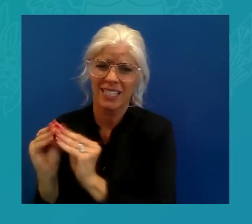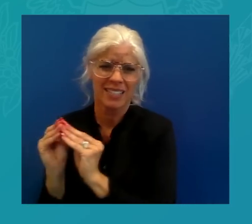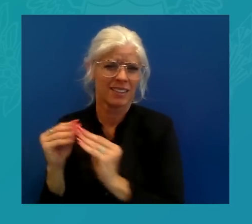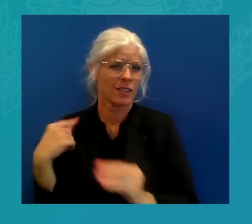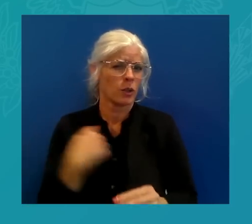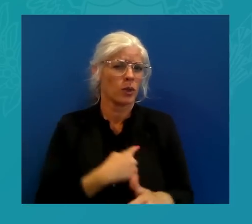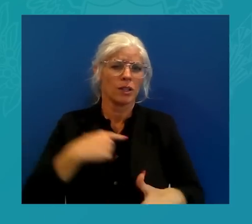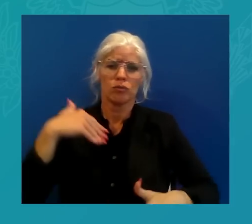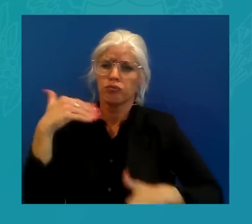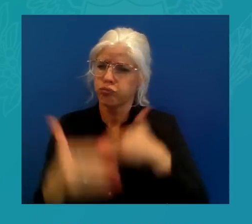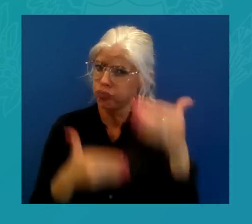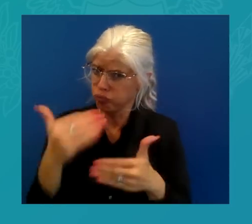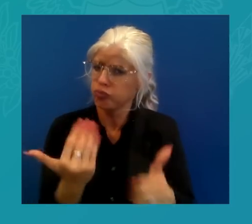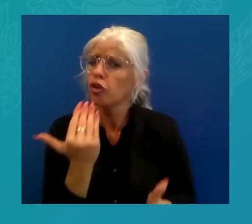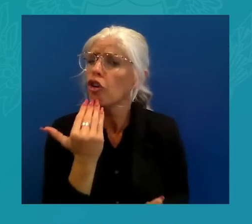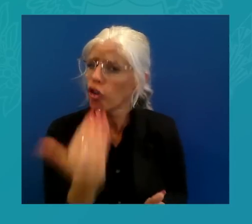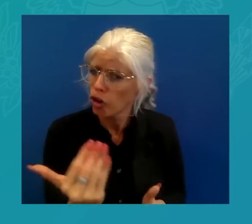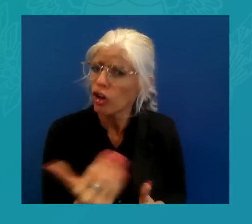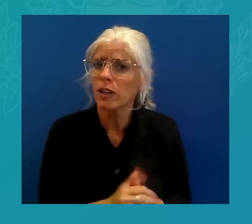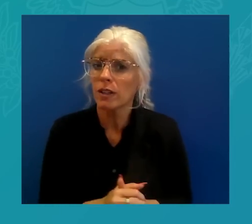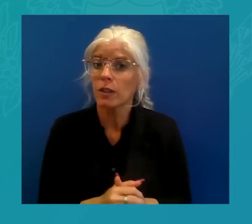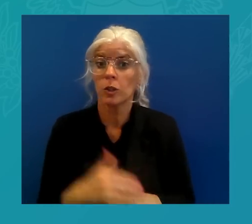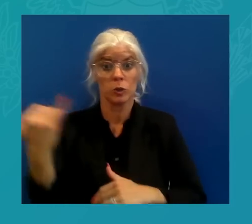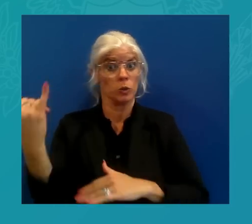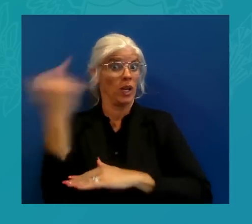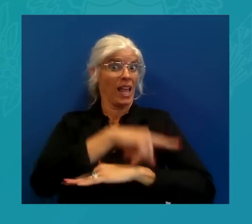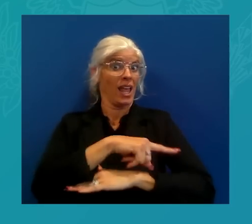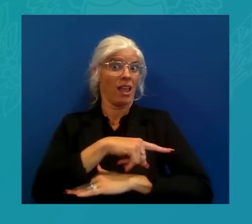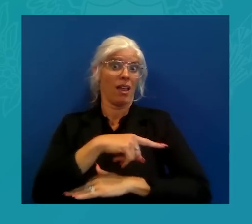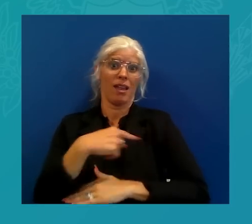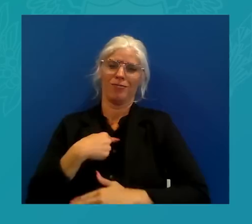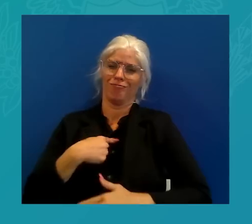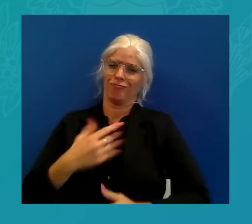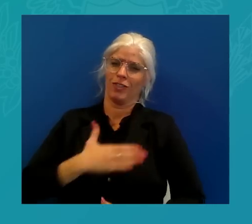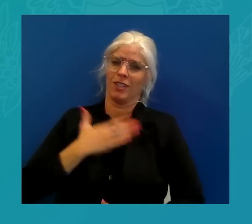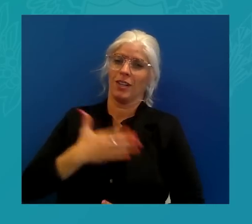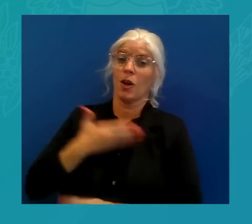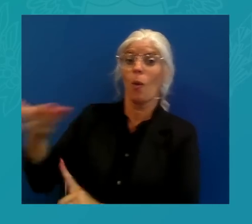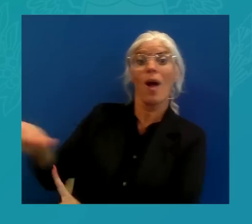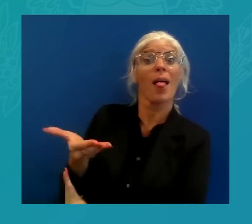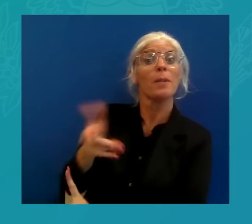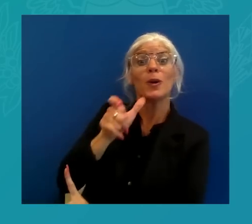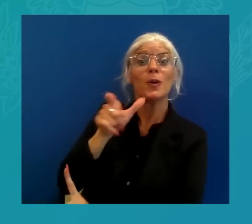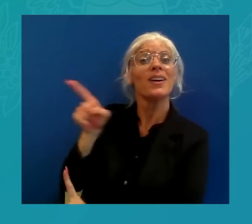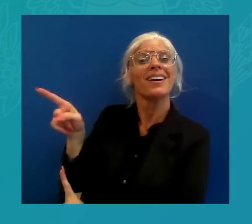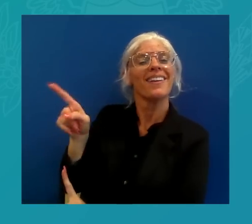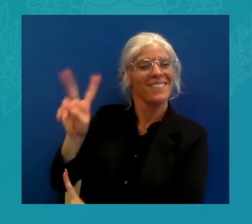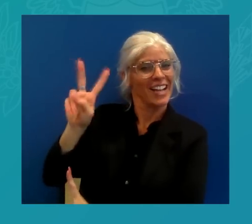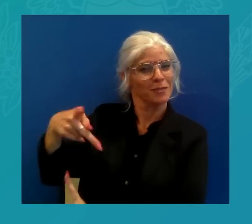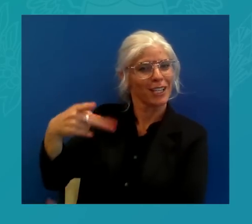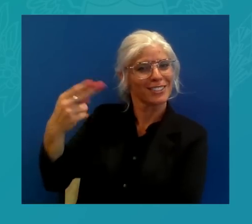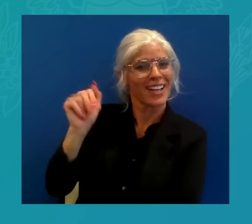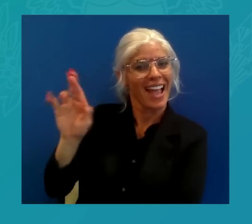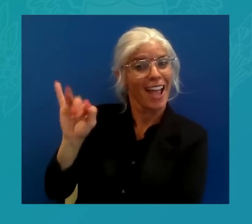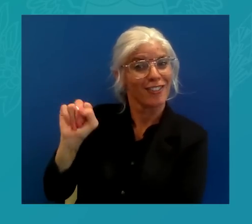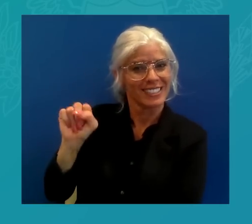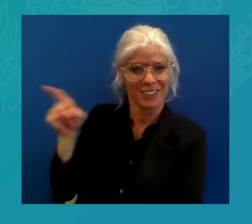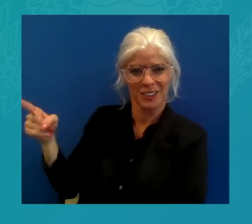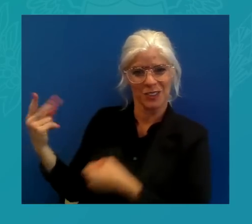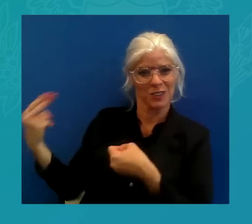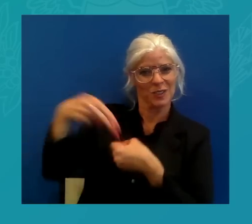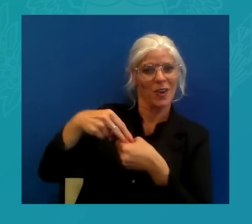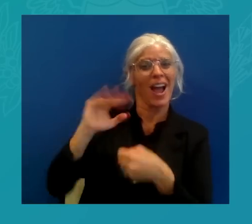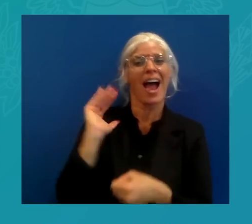progress. Today, we are pleased to welcome Vice President Harris to join our Caribbean